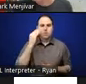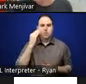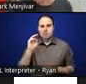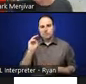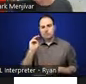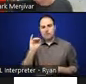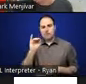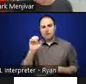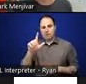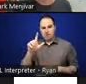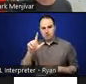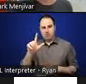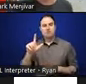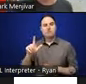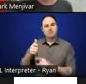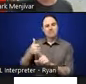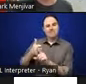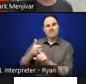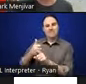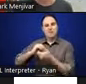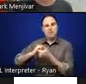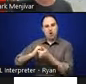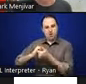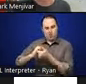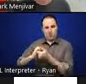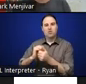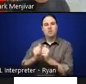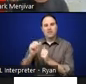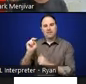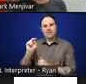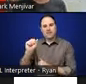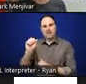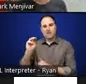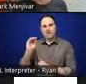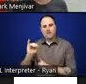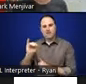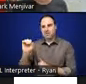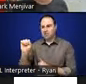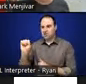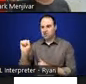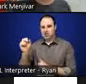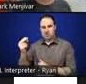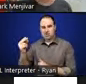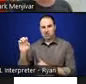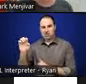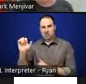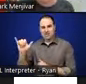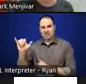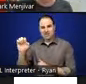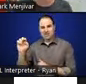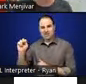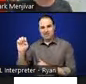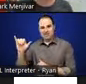of one of our national gems, the poet Naomi Shehab Nye, who's actually in this photograph right here, kind of walking through.